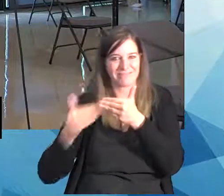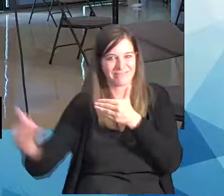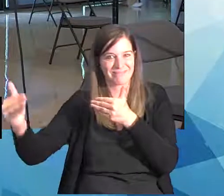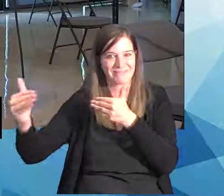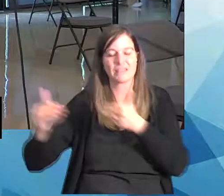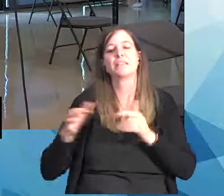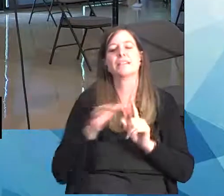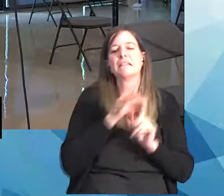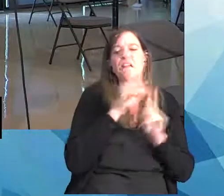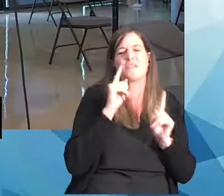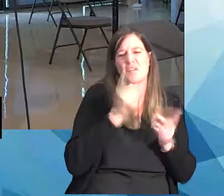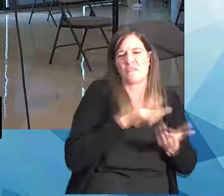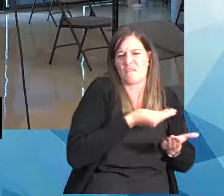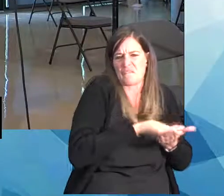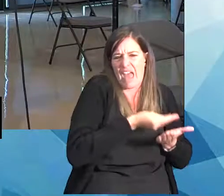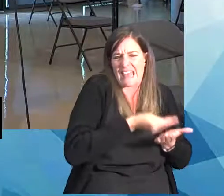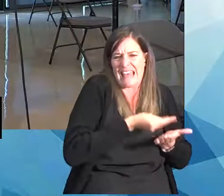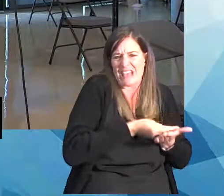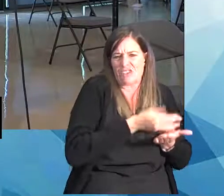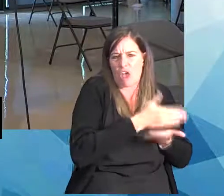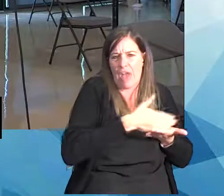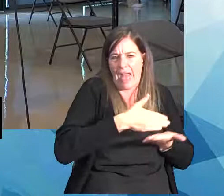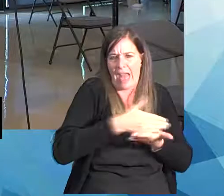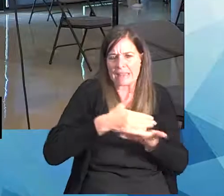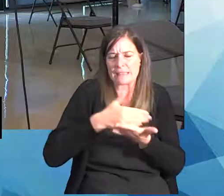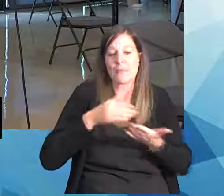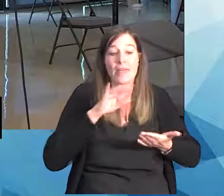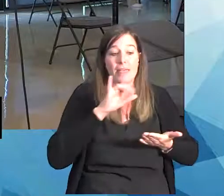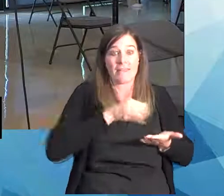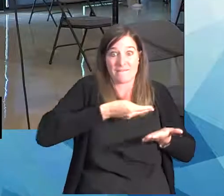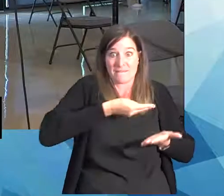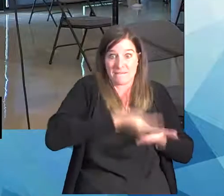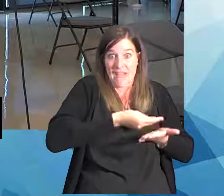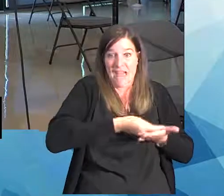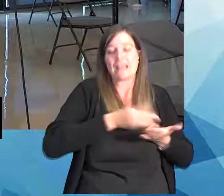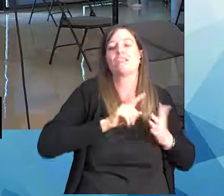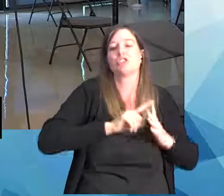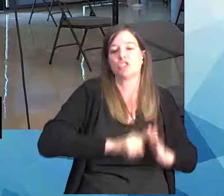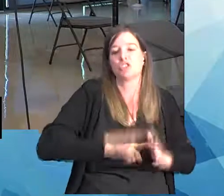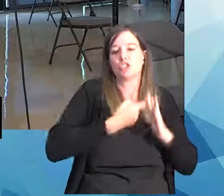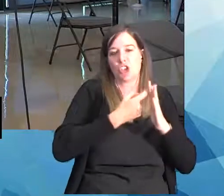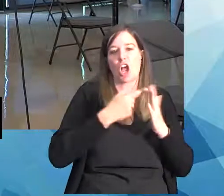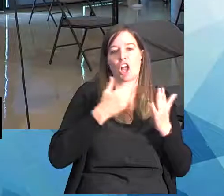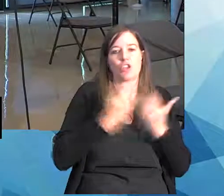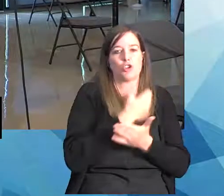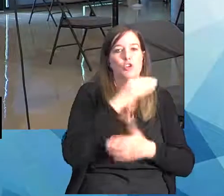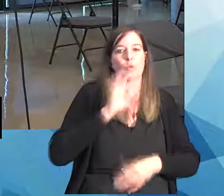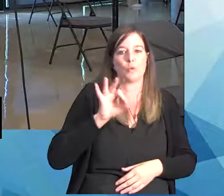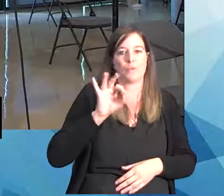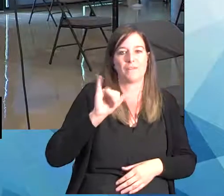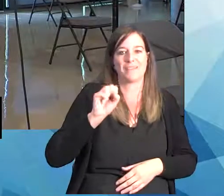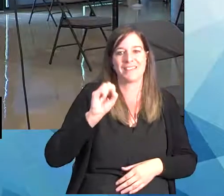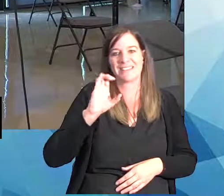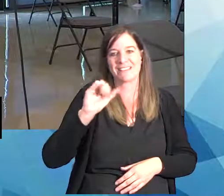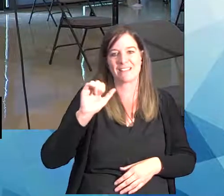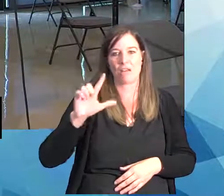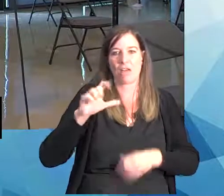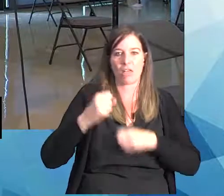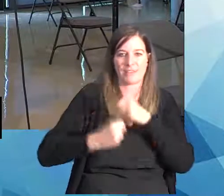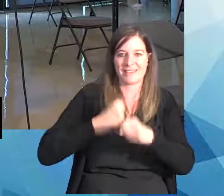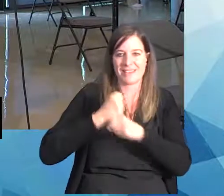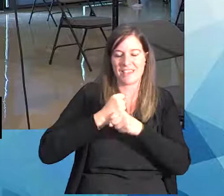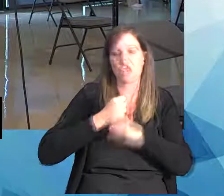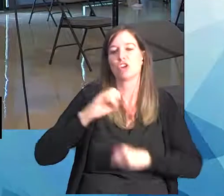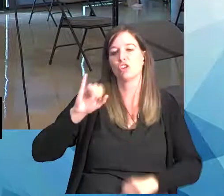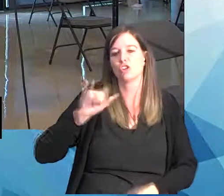financial aspects, which all of those became effective as of the start of the new fiscal year, July 1st.